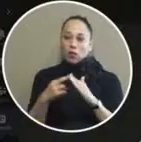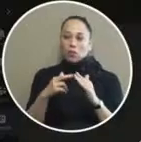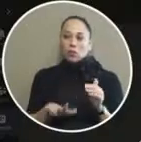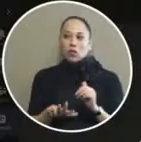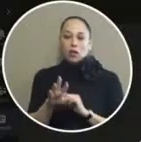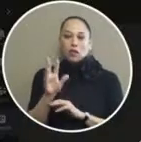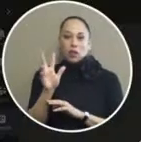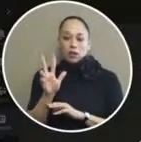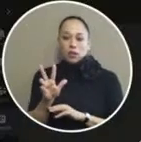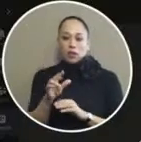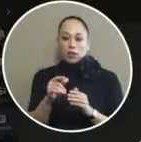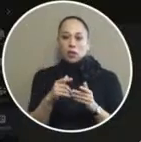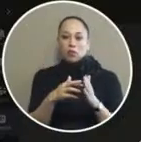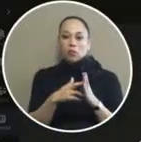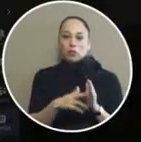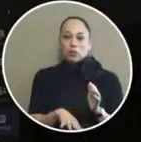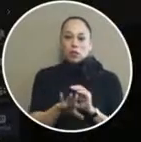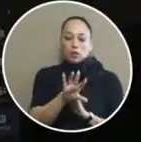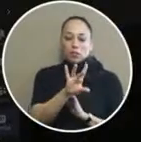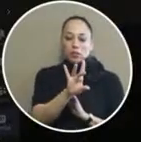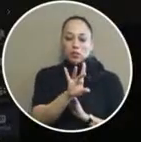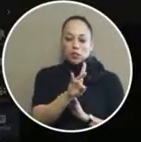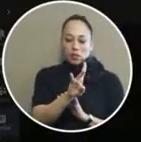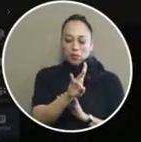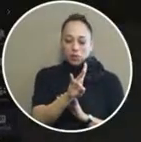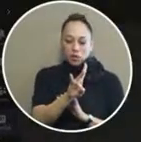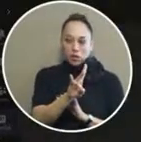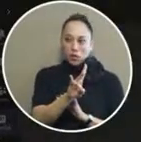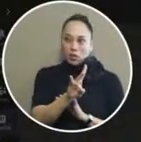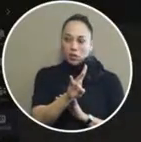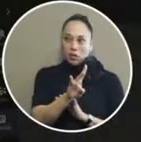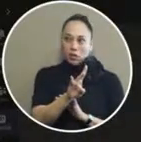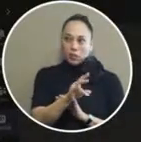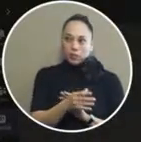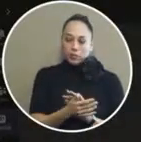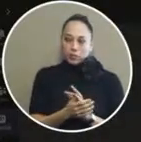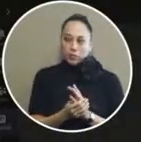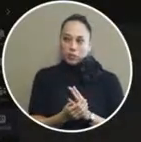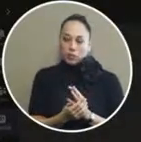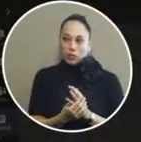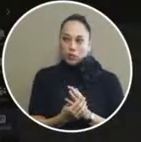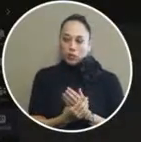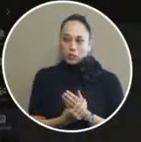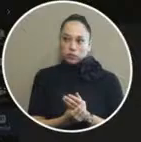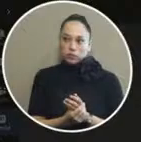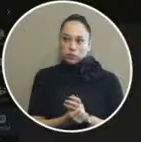and then Representative Rivera. Thank you, Representative Lizardo. Thank you.